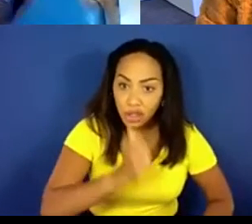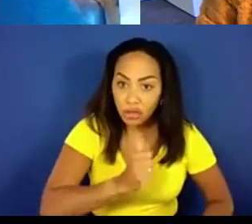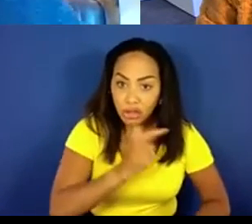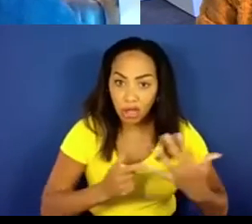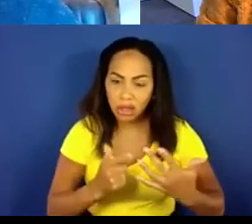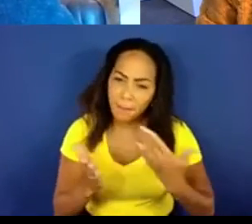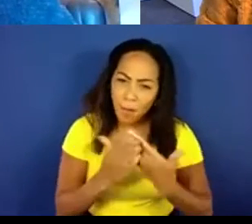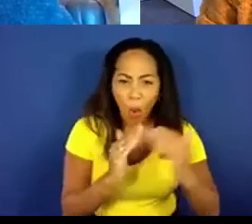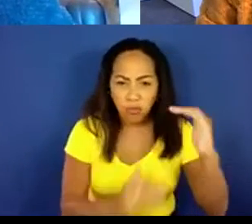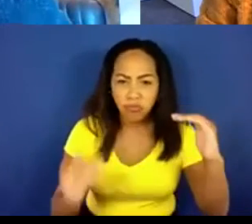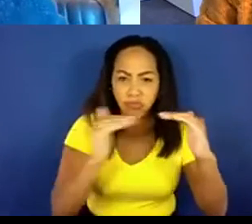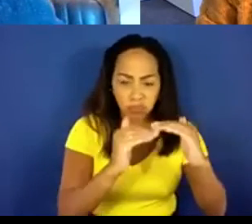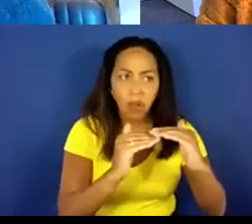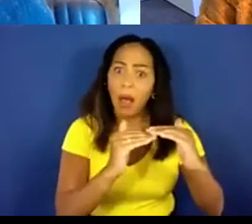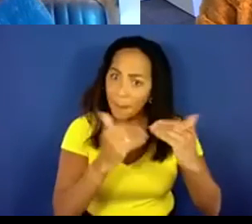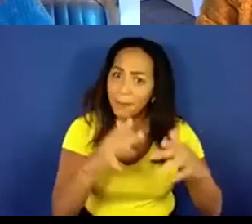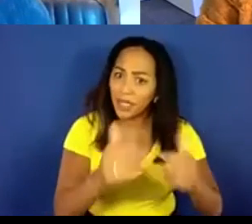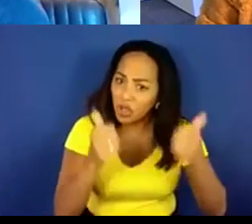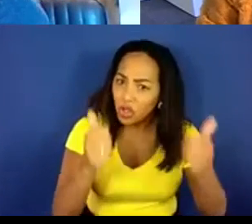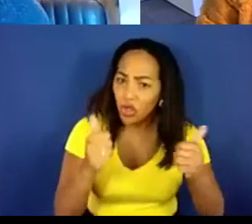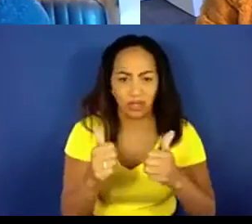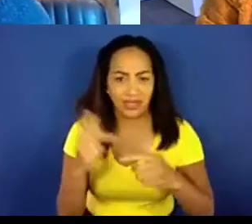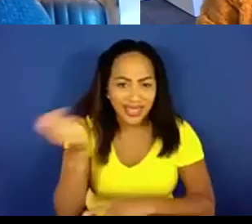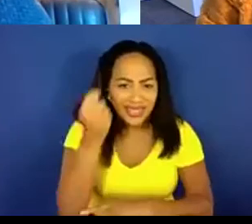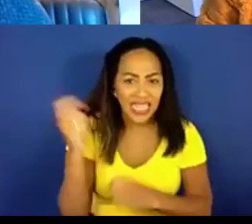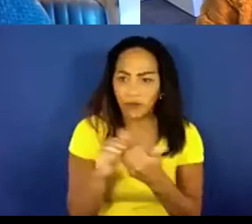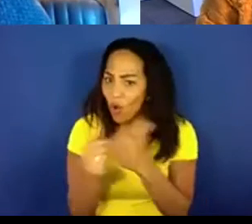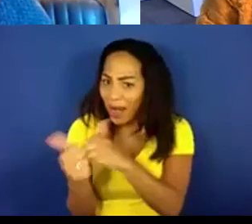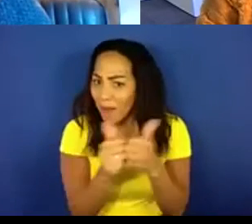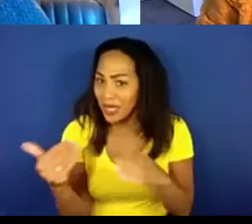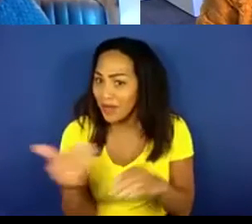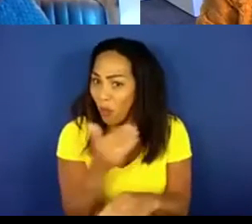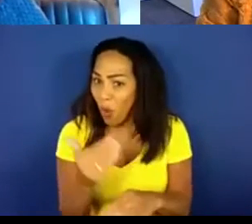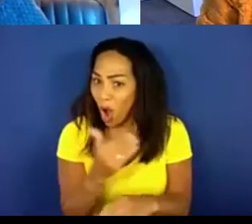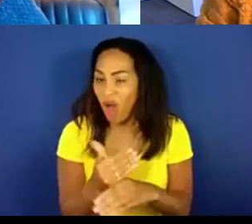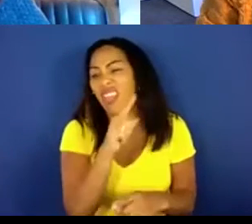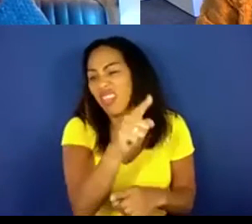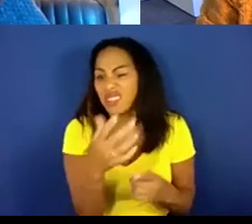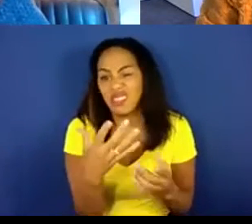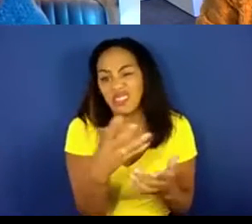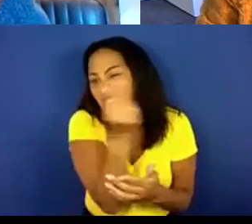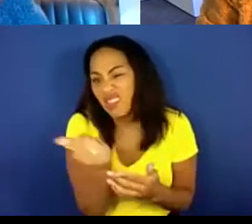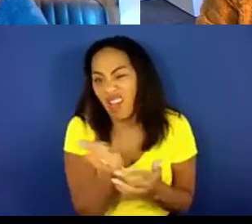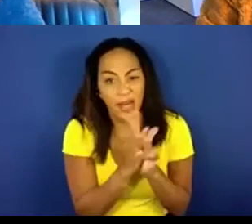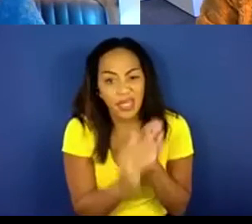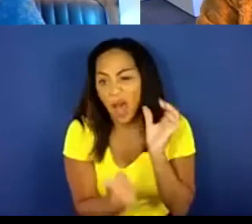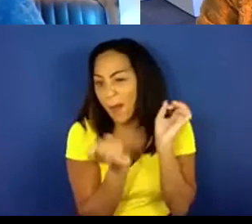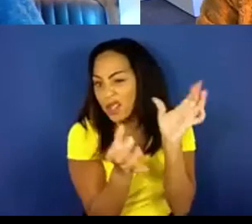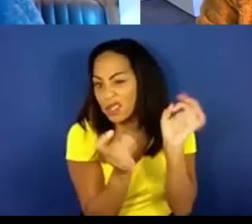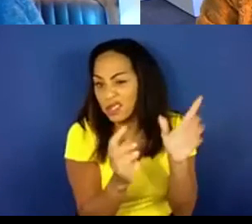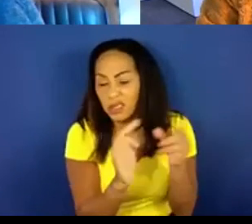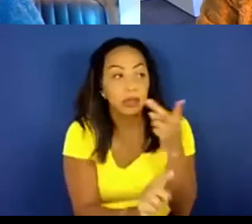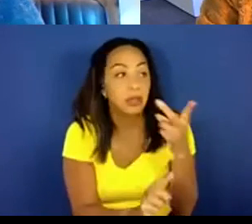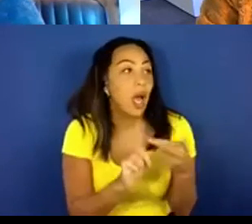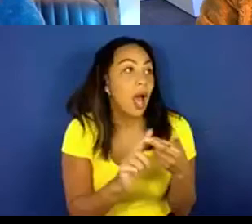know, successful collaborative work between us on some of that. Those are just some examples. We also, with